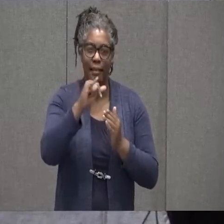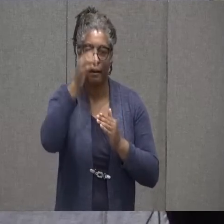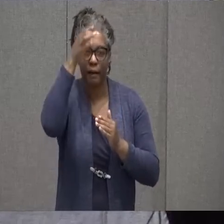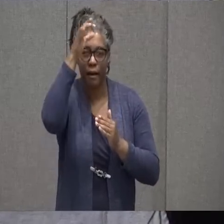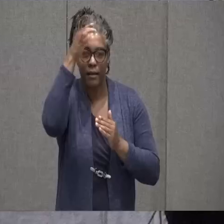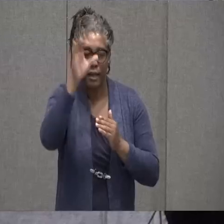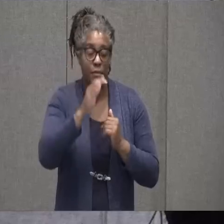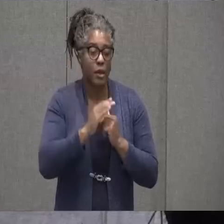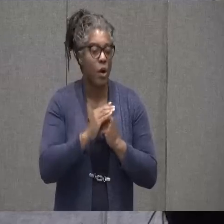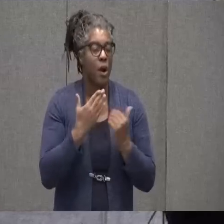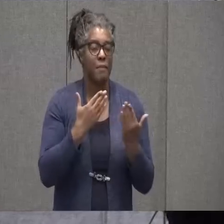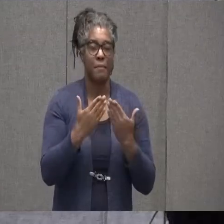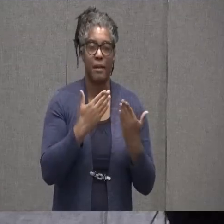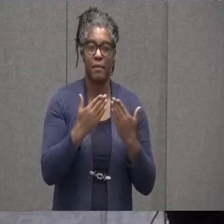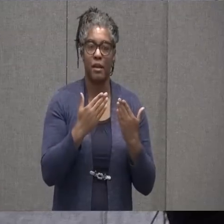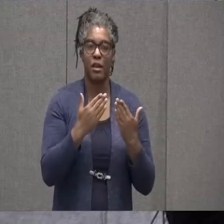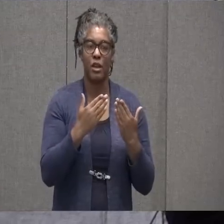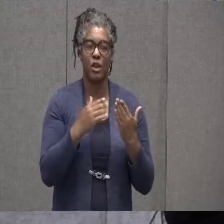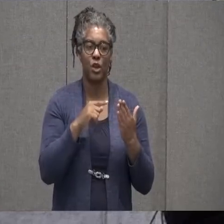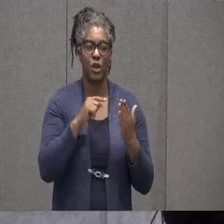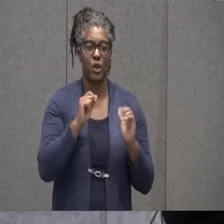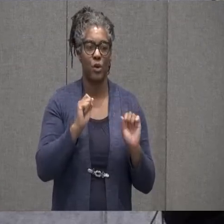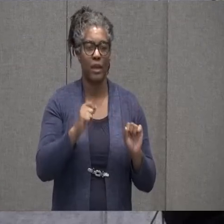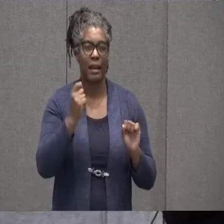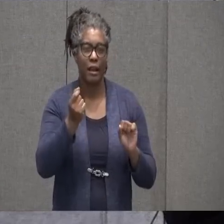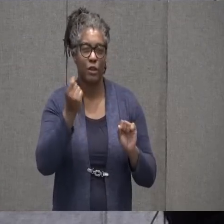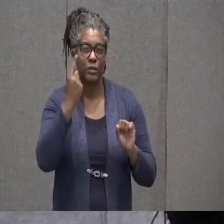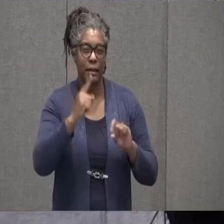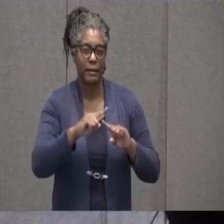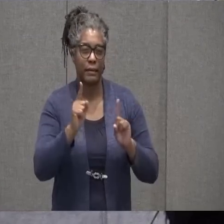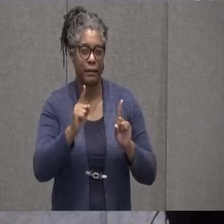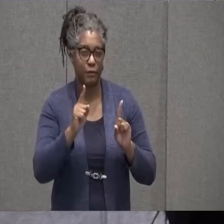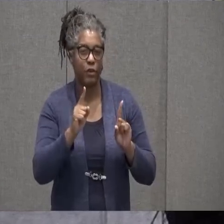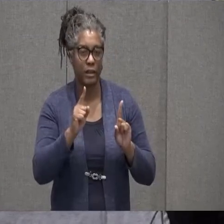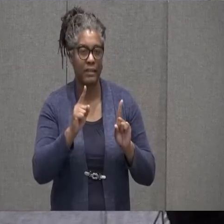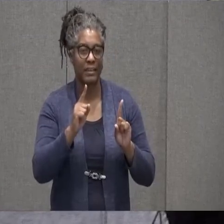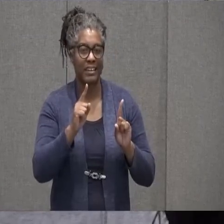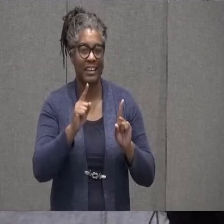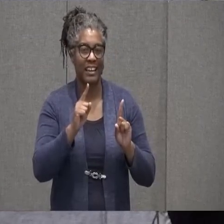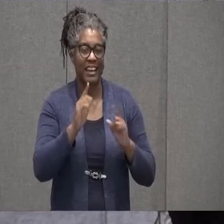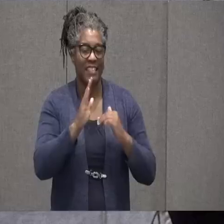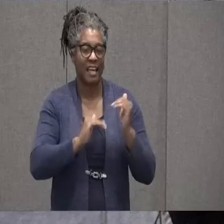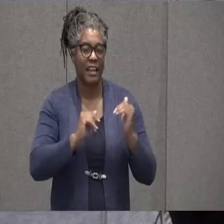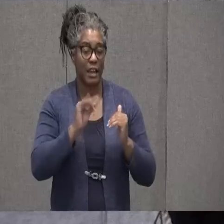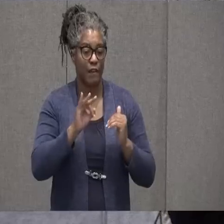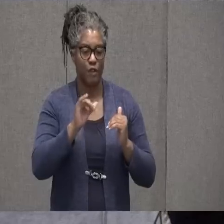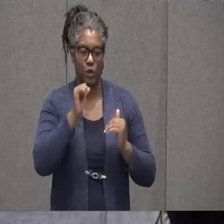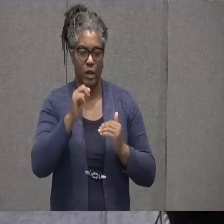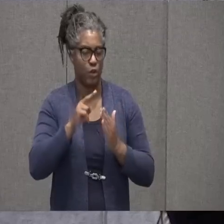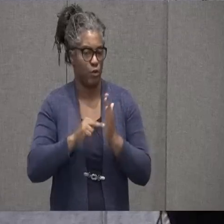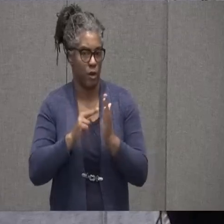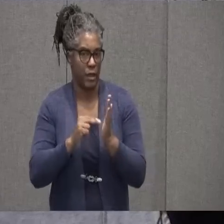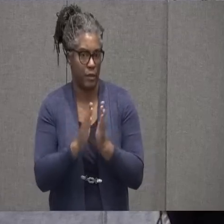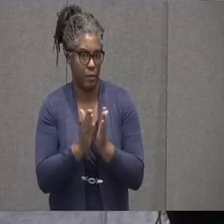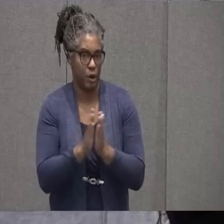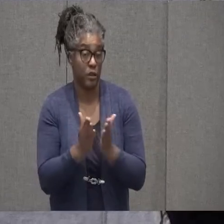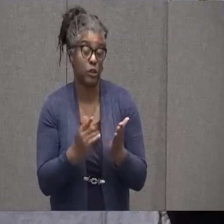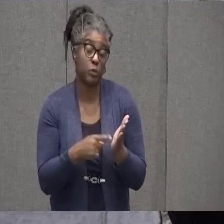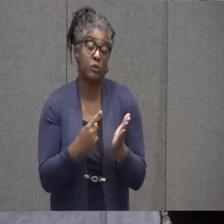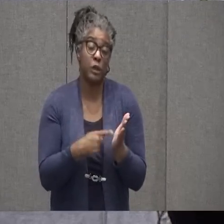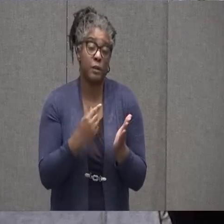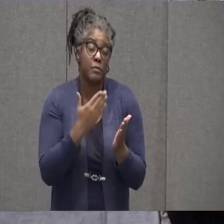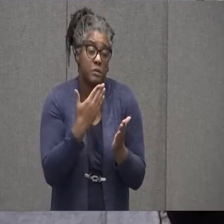you wouldn't have had that idea before if you hadn't read about it in the book. So sometimes it's good to read it all the way through,